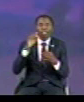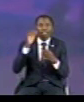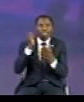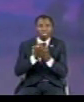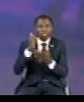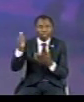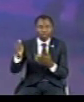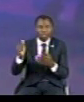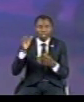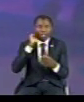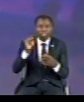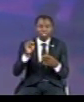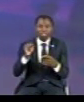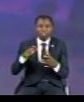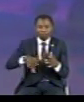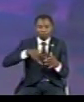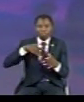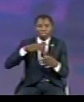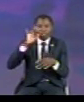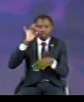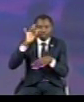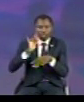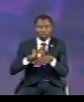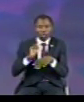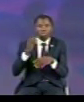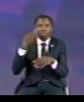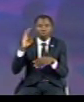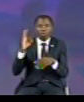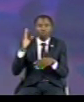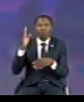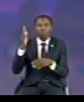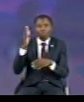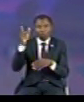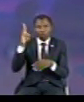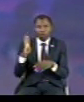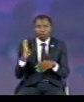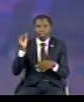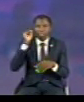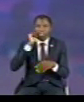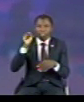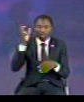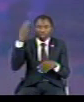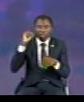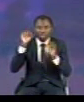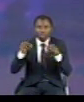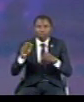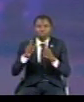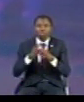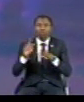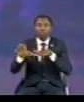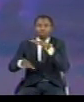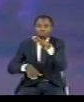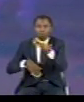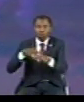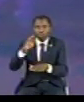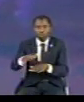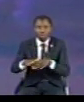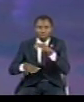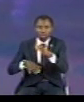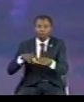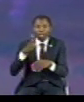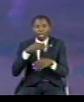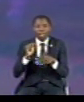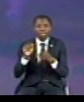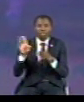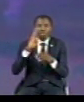she felt the touch of God. She was able to walk. She was able to use her hand freely. And then just to confirm, she did